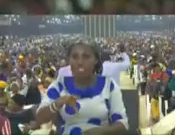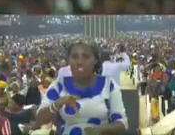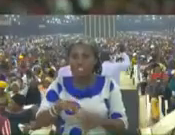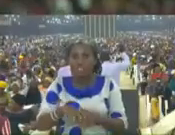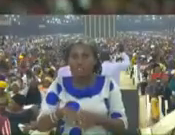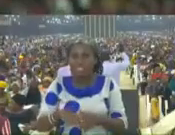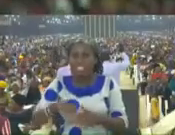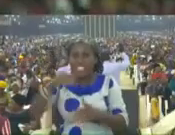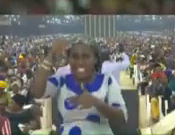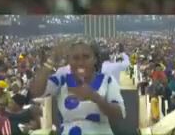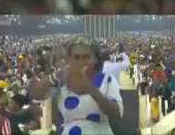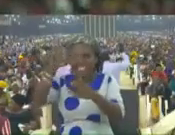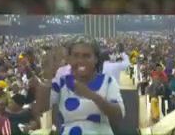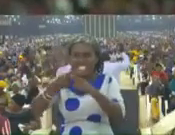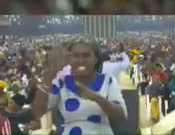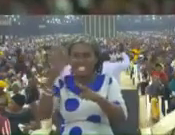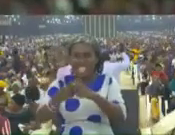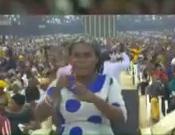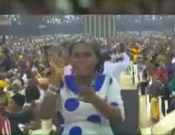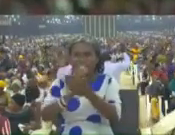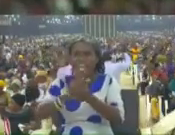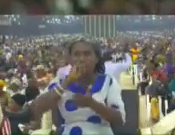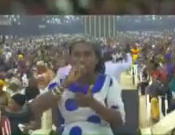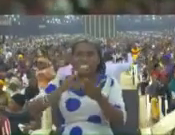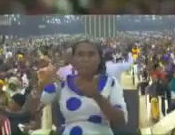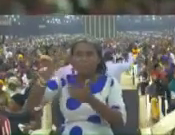in the name that's above every other name,